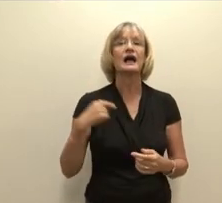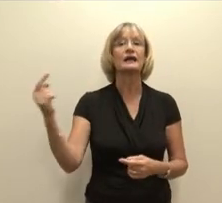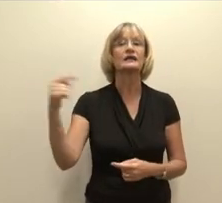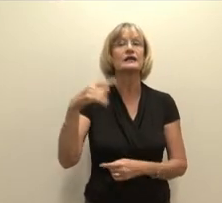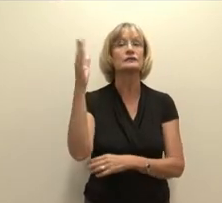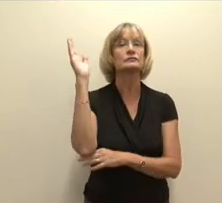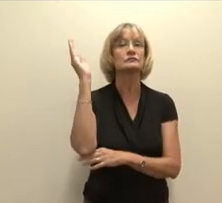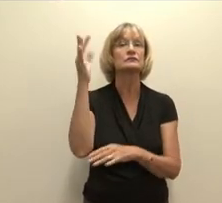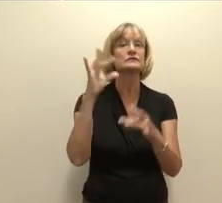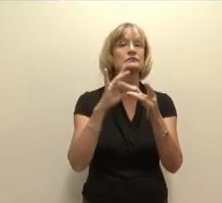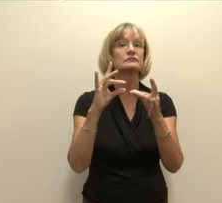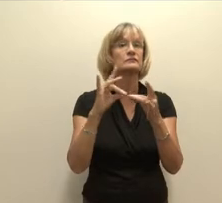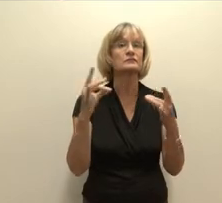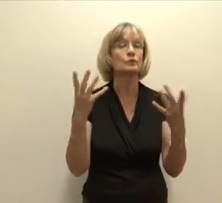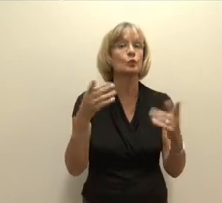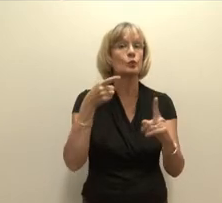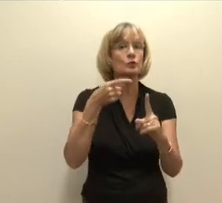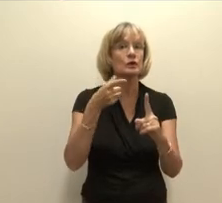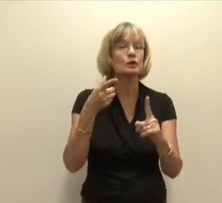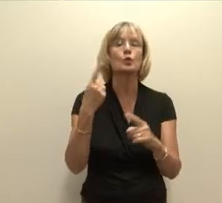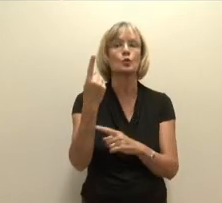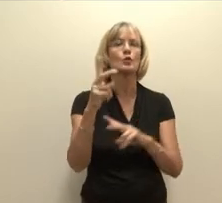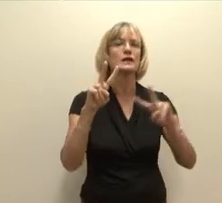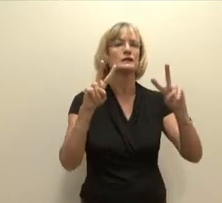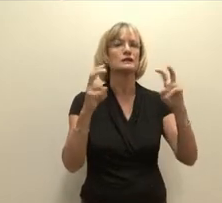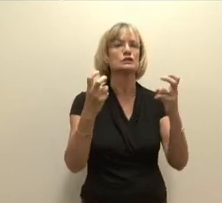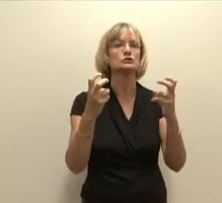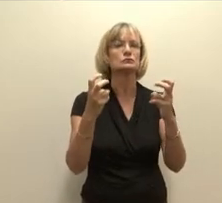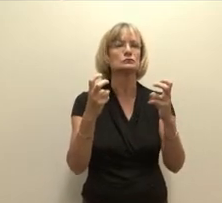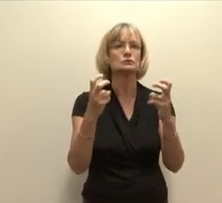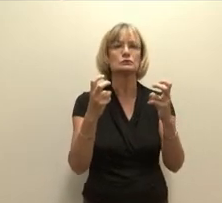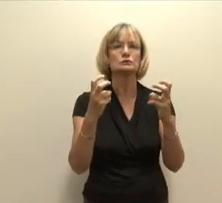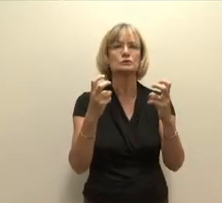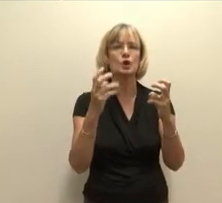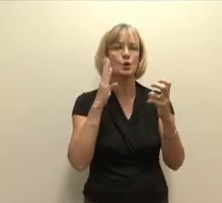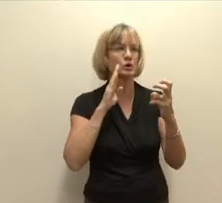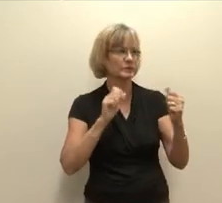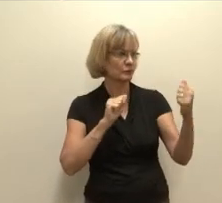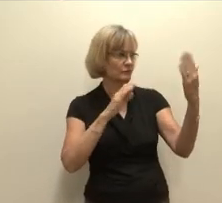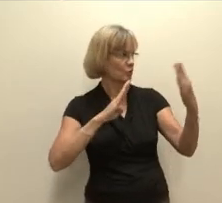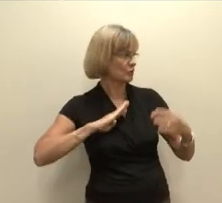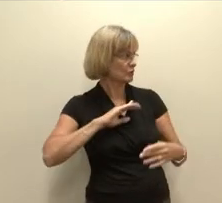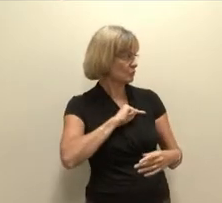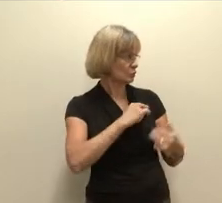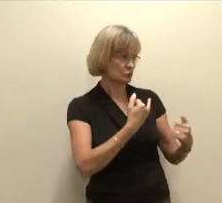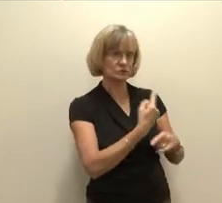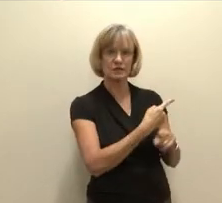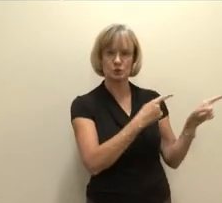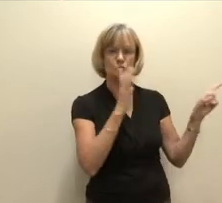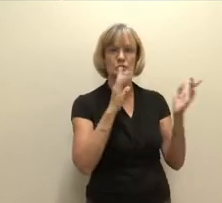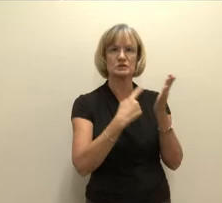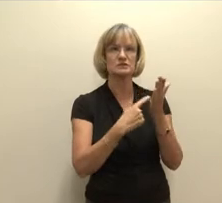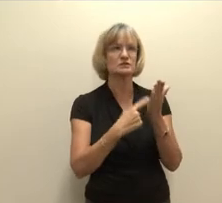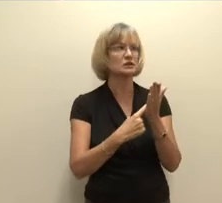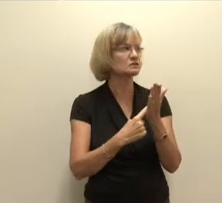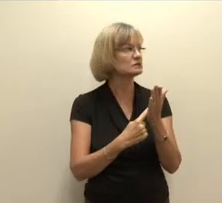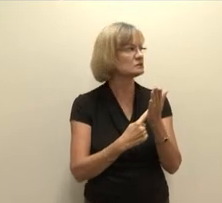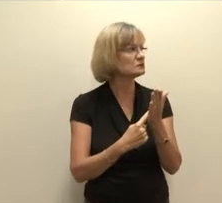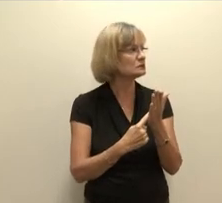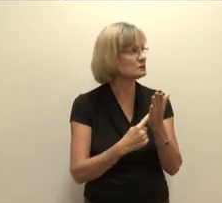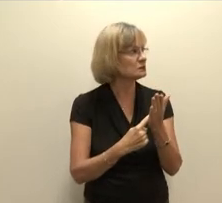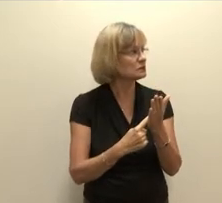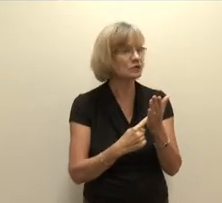on one of the issues that's going to be before the board today, which is the